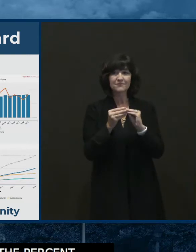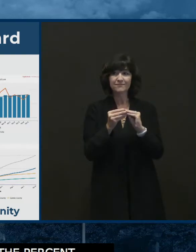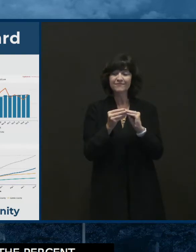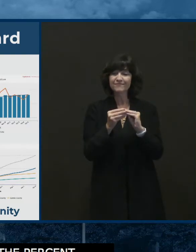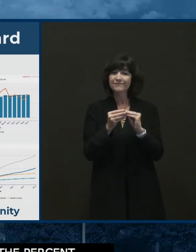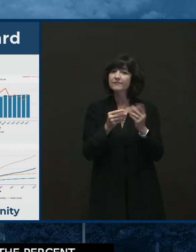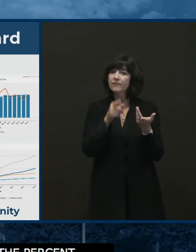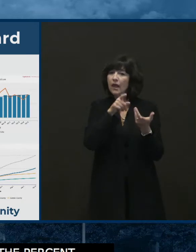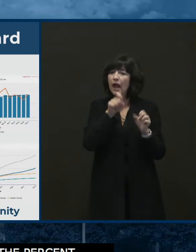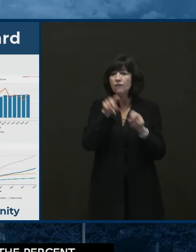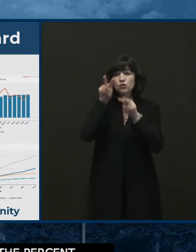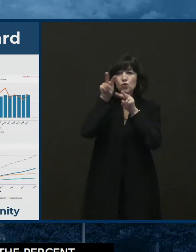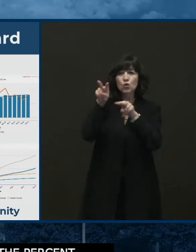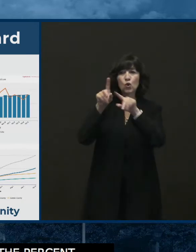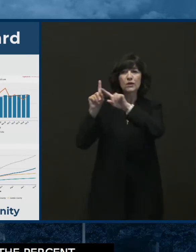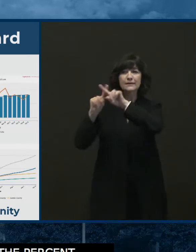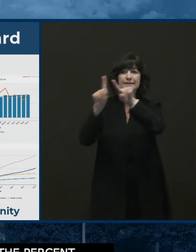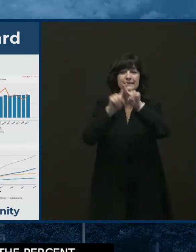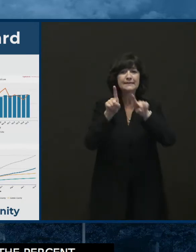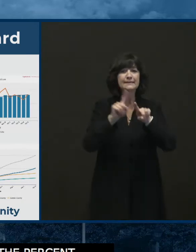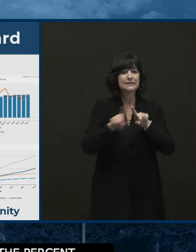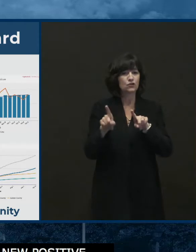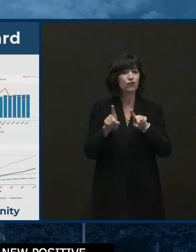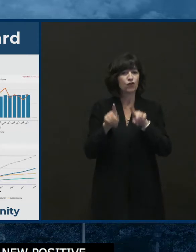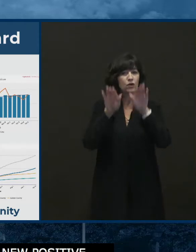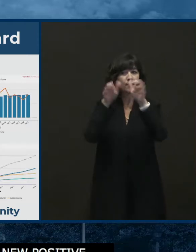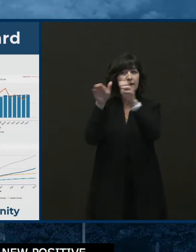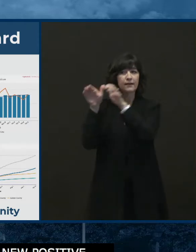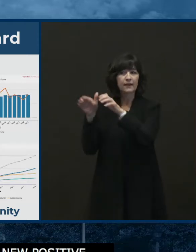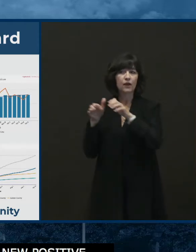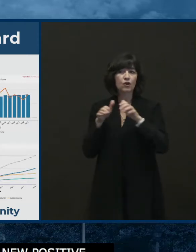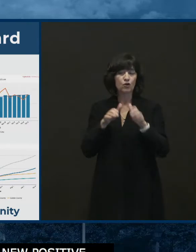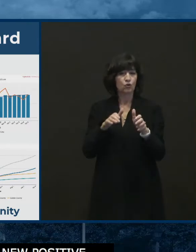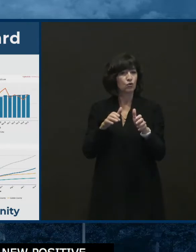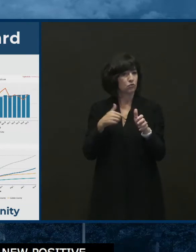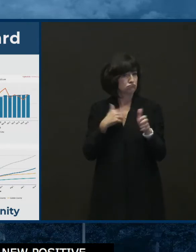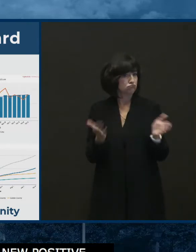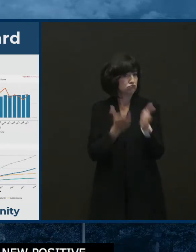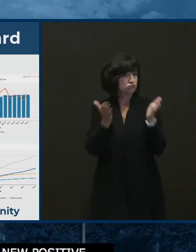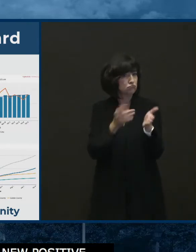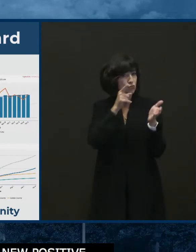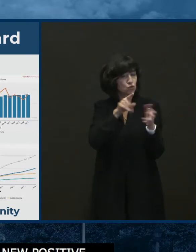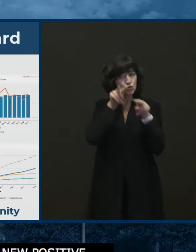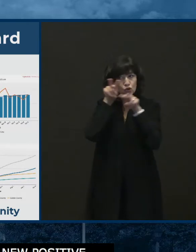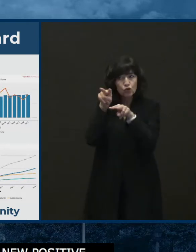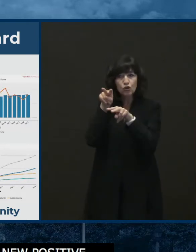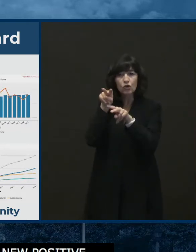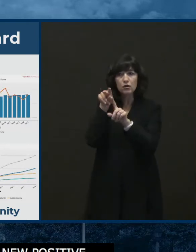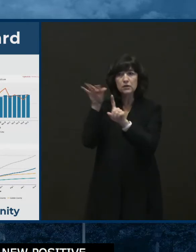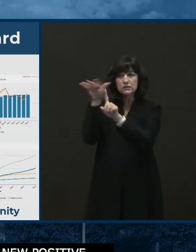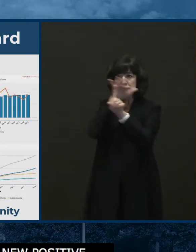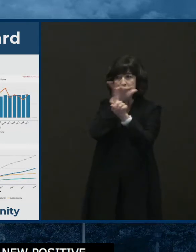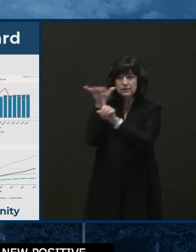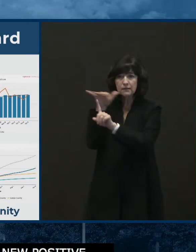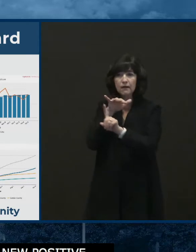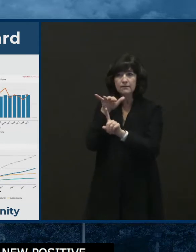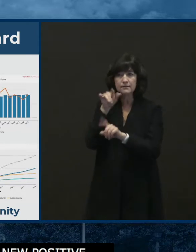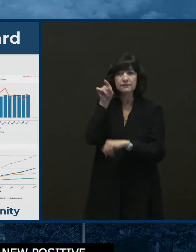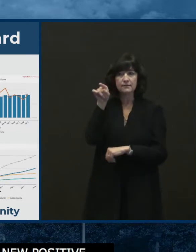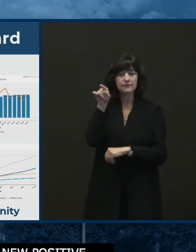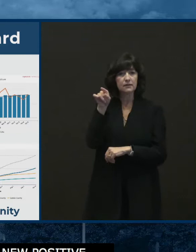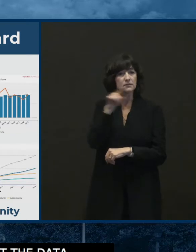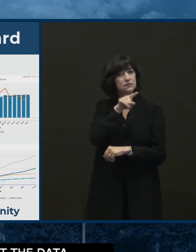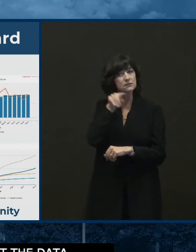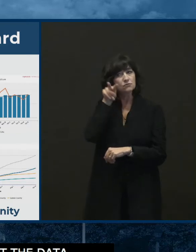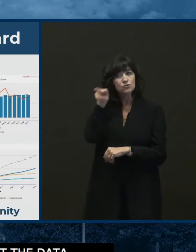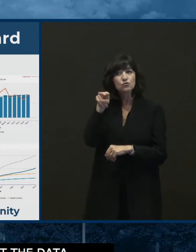recommend to you to look at the data dashboard, My Healthy Community part of it, and you can see by zip